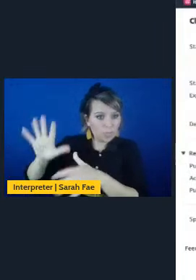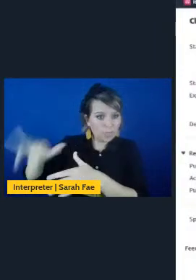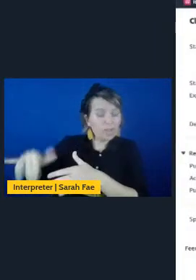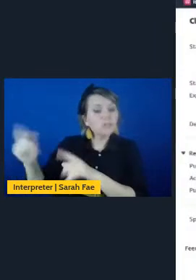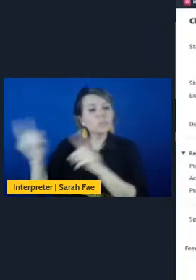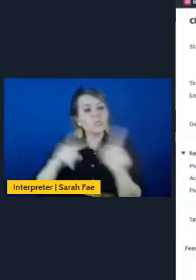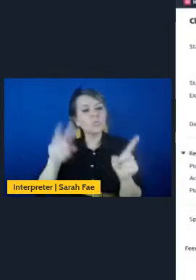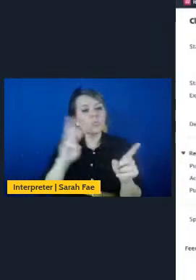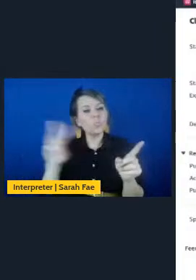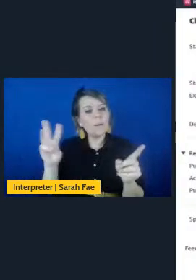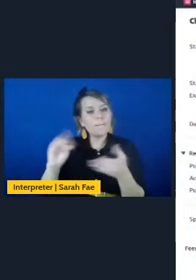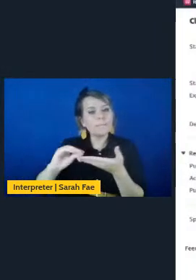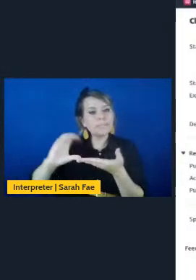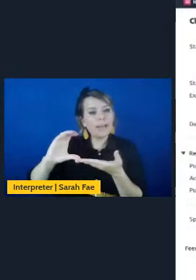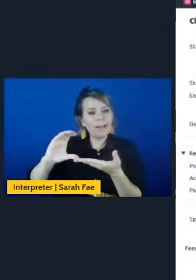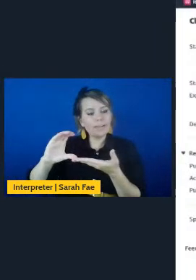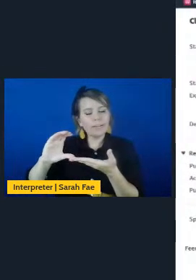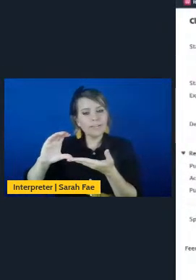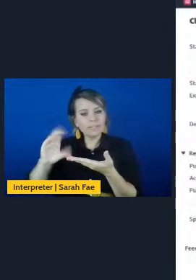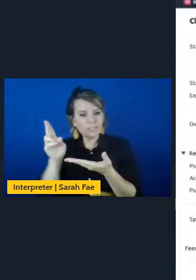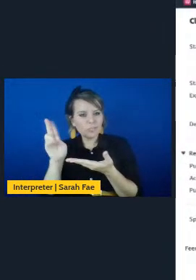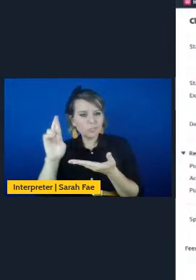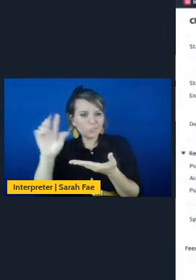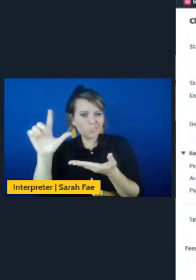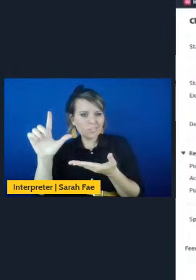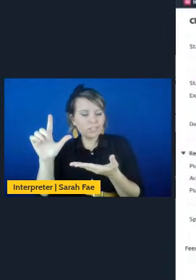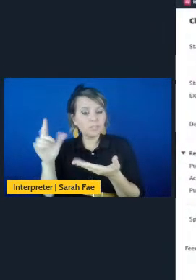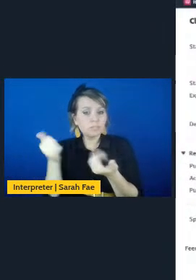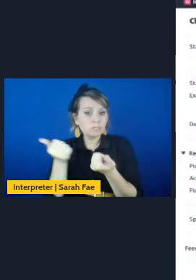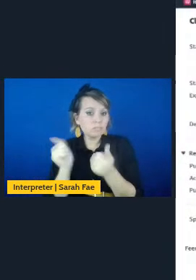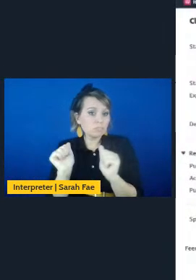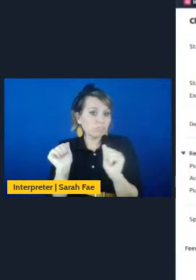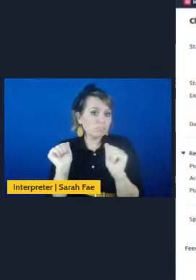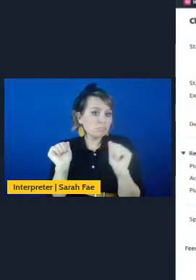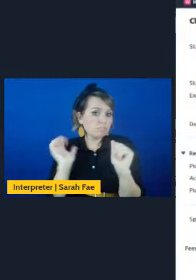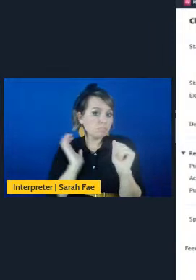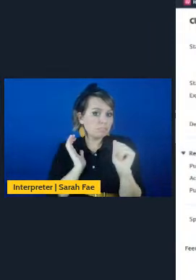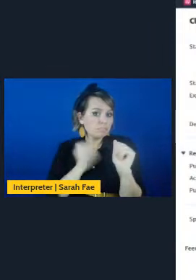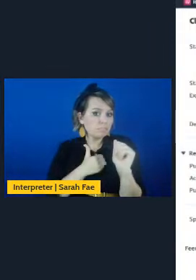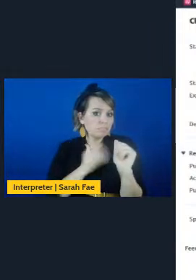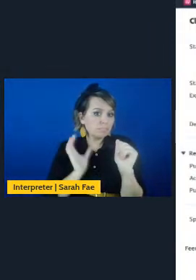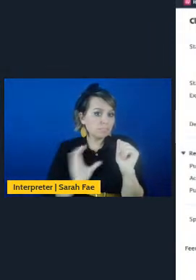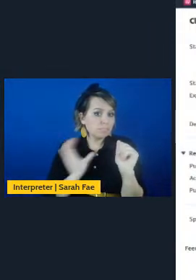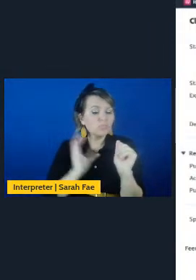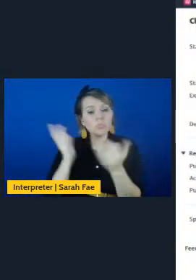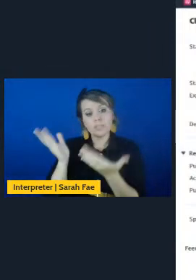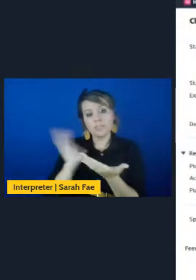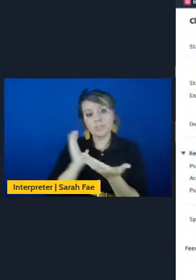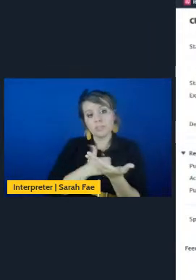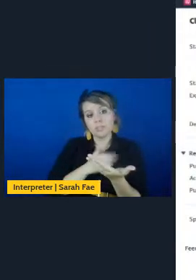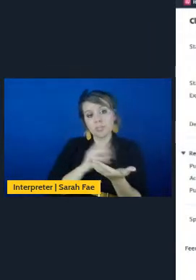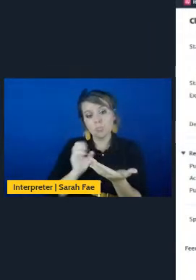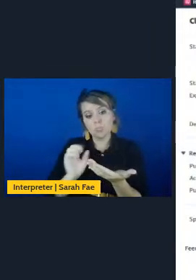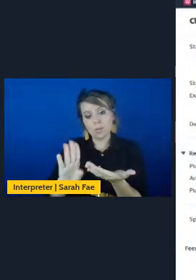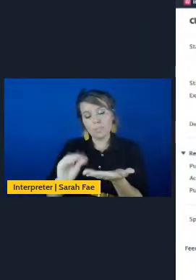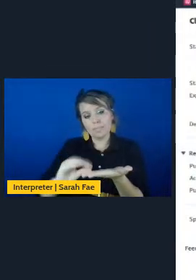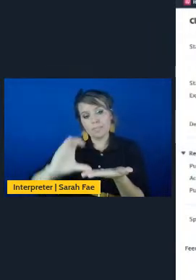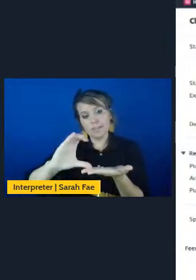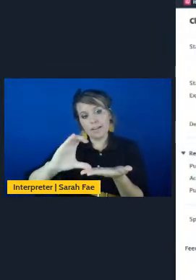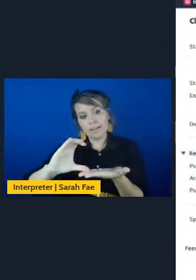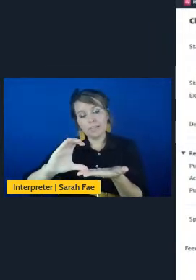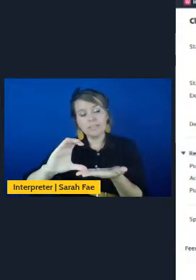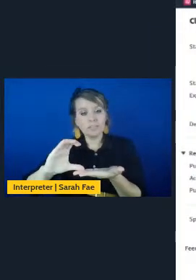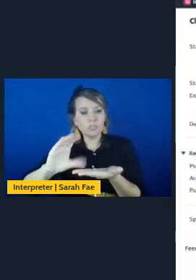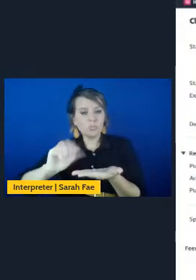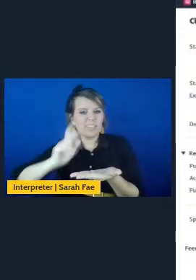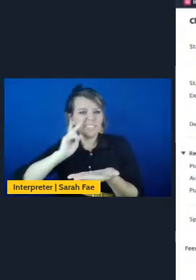URL, and try it out ourselves. So here's the web stack URL. And you can find it out in the